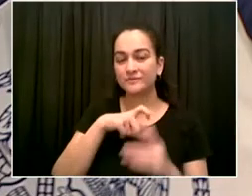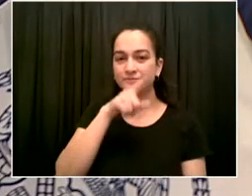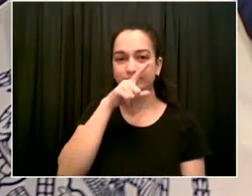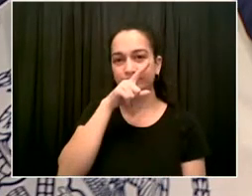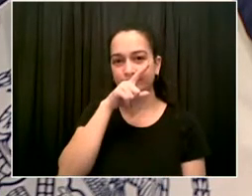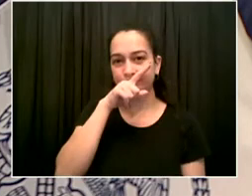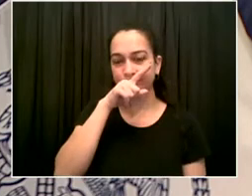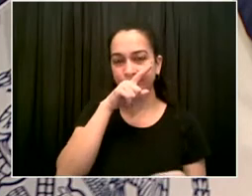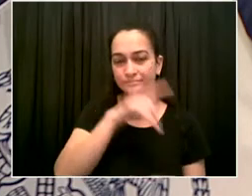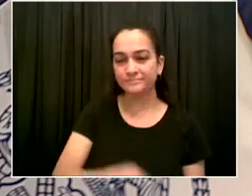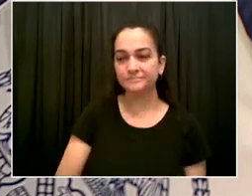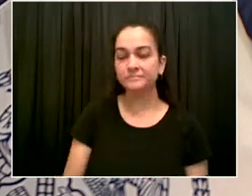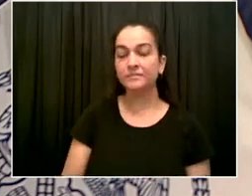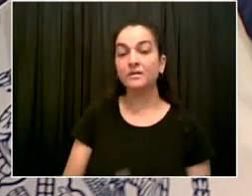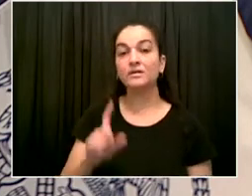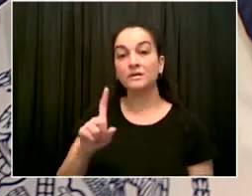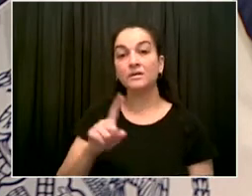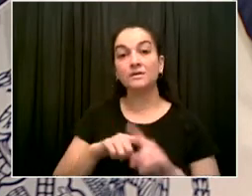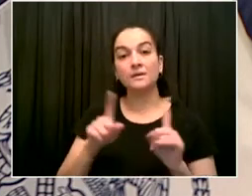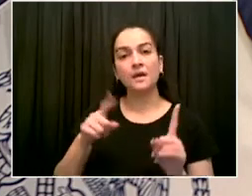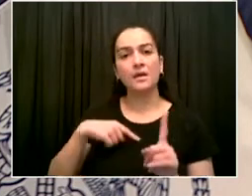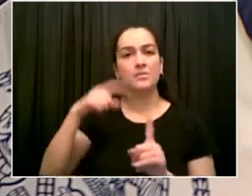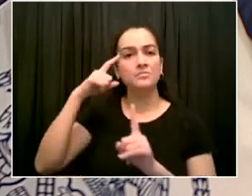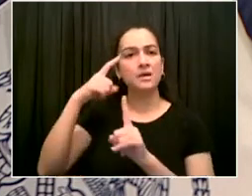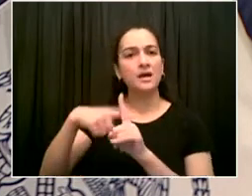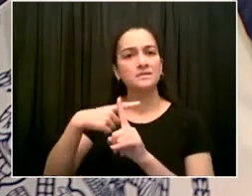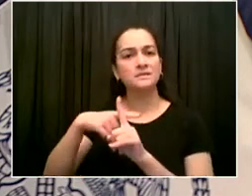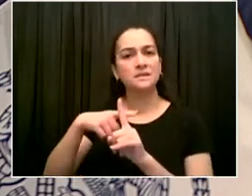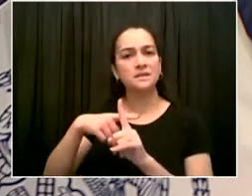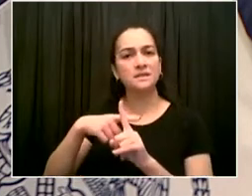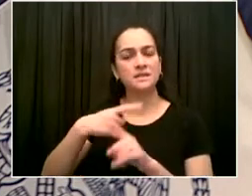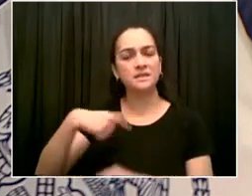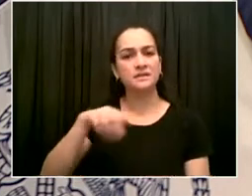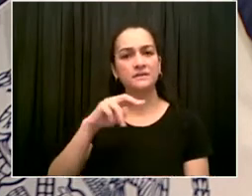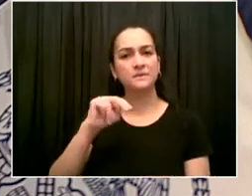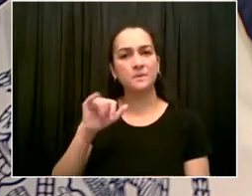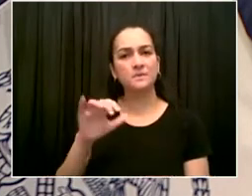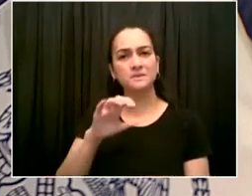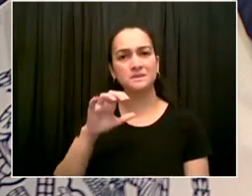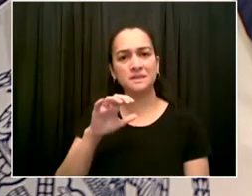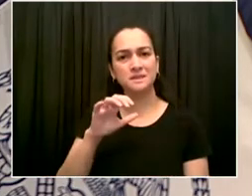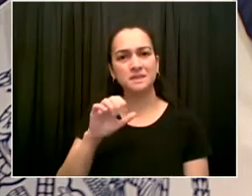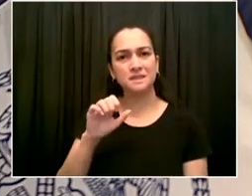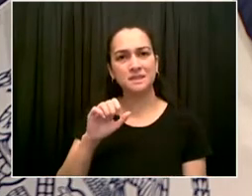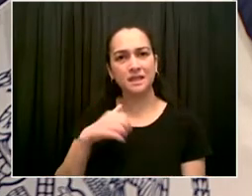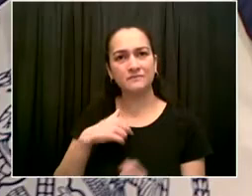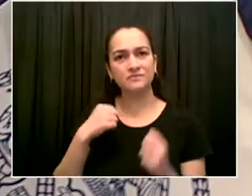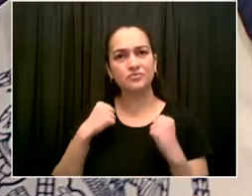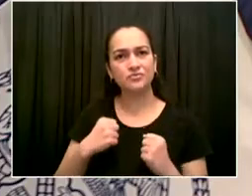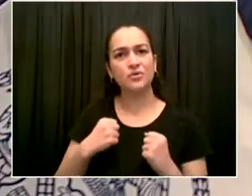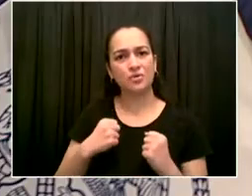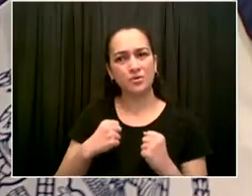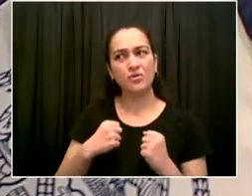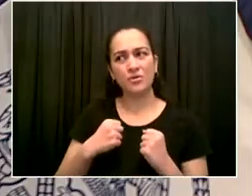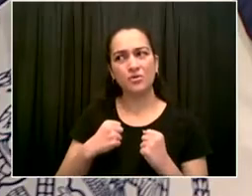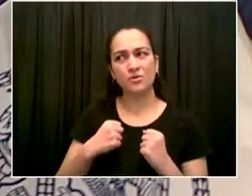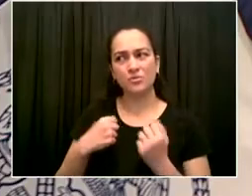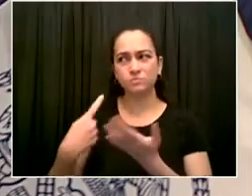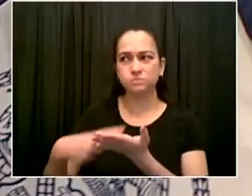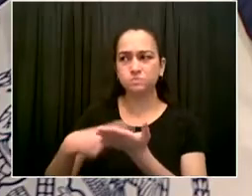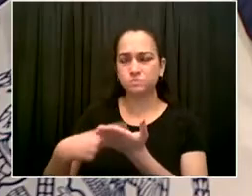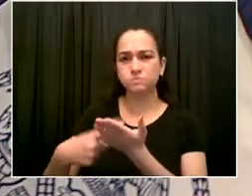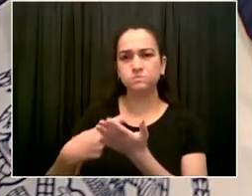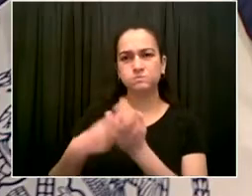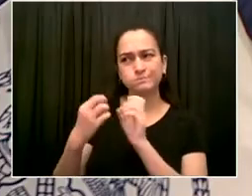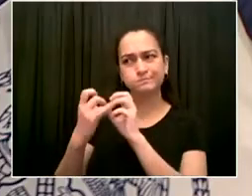We're in a global pandemic still. The decisions that have been taken with the leadership of our health